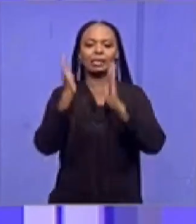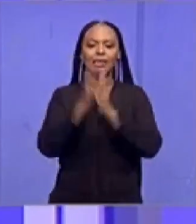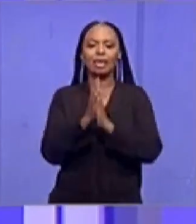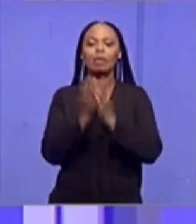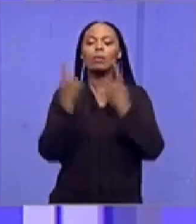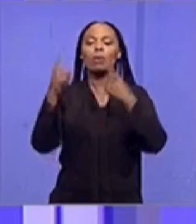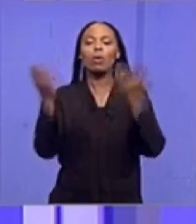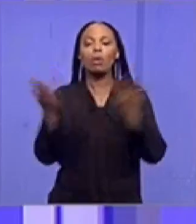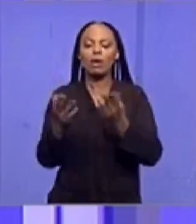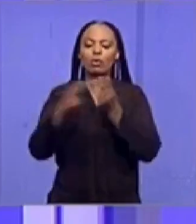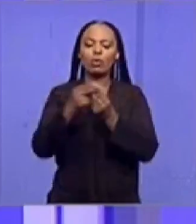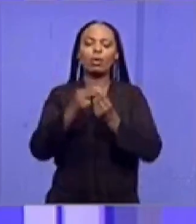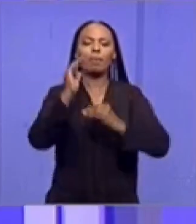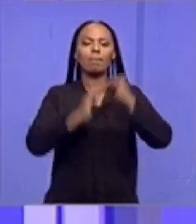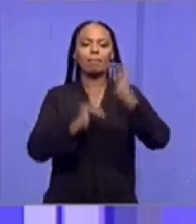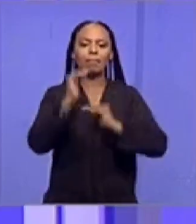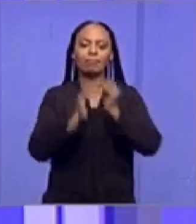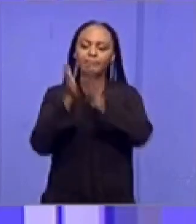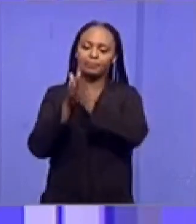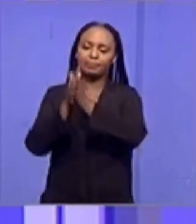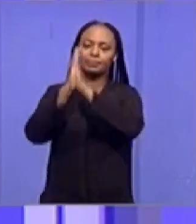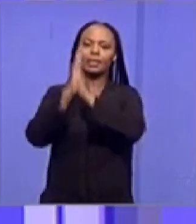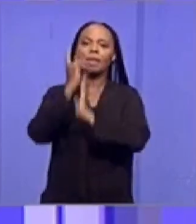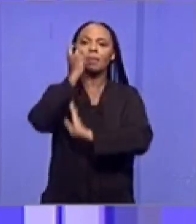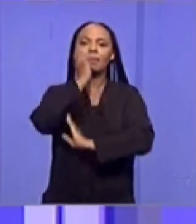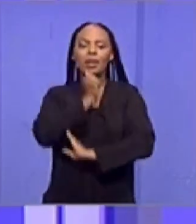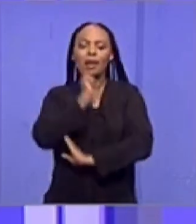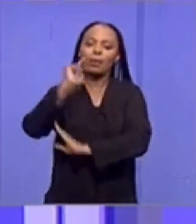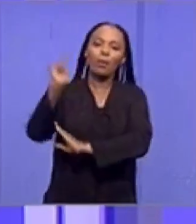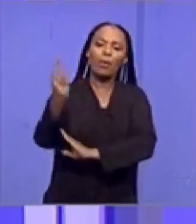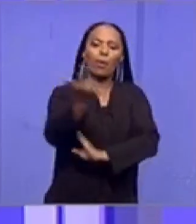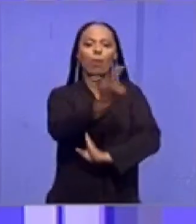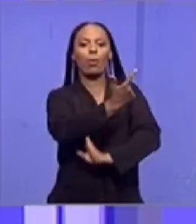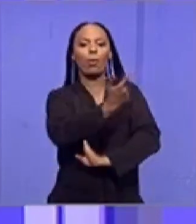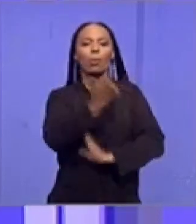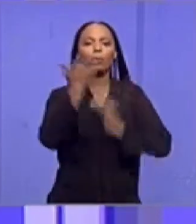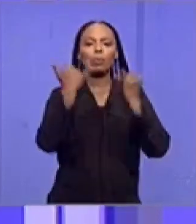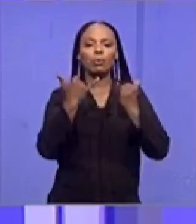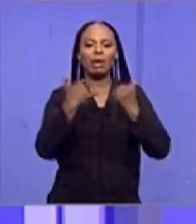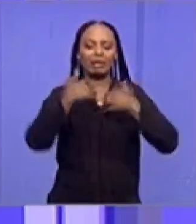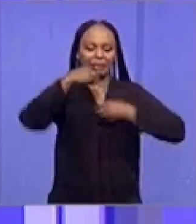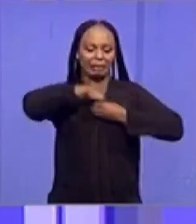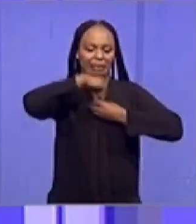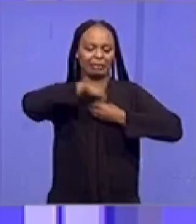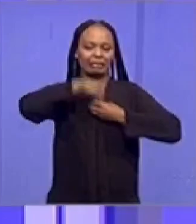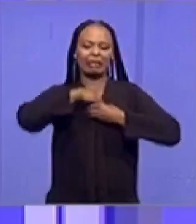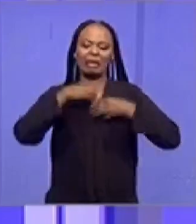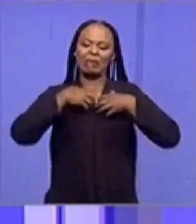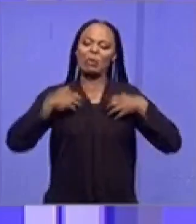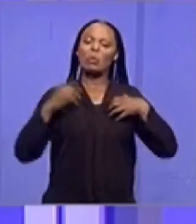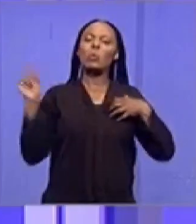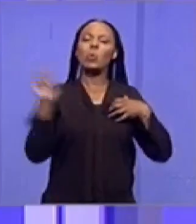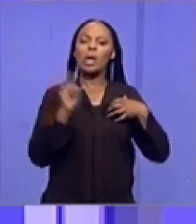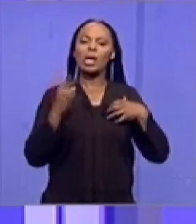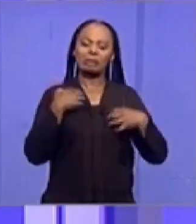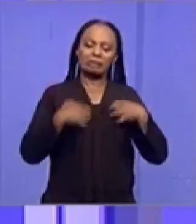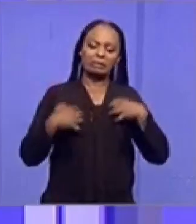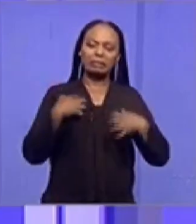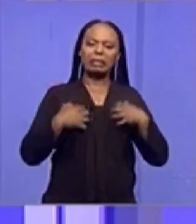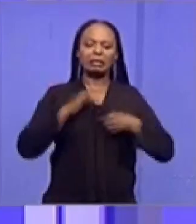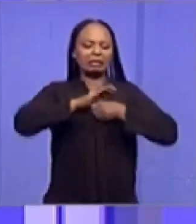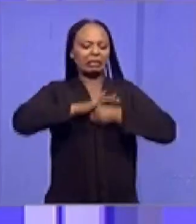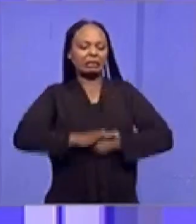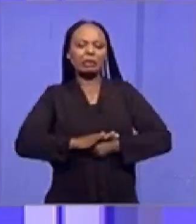mono Gauteng go ya go dira boipiletšo go banna ka kakaretšo go bolela ka tšeo di lego mafahleng a bona bjale ka ditlhohlo